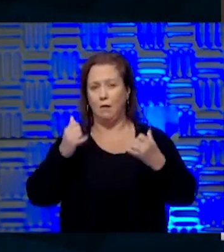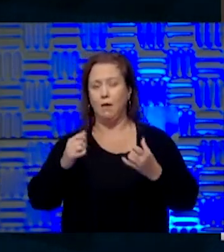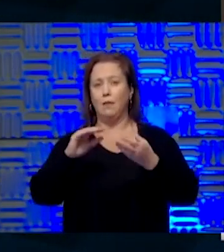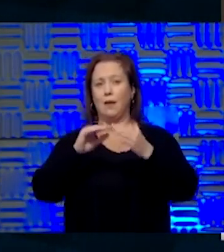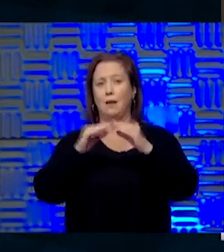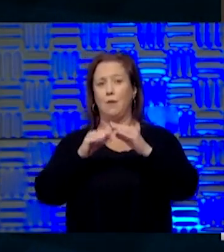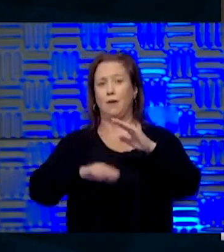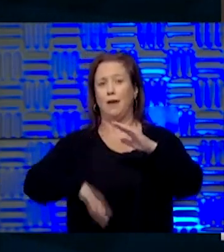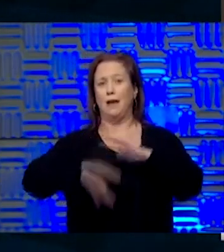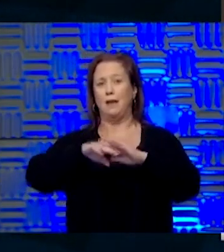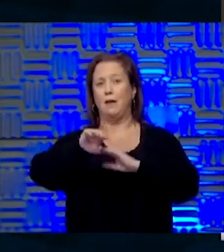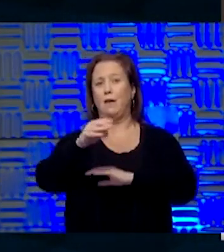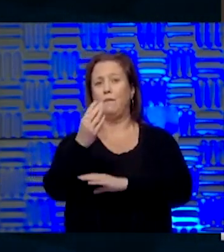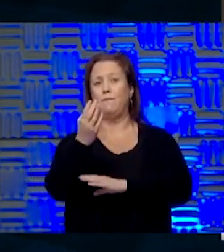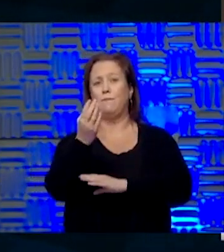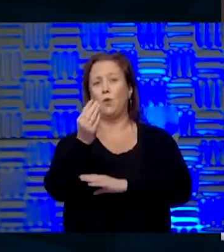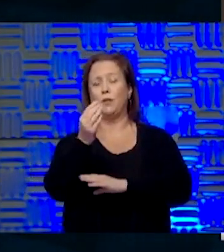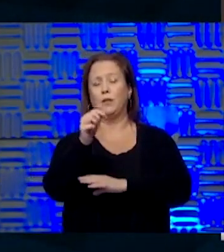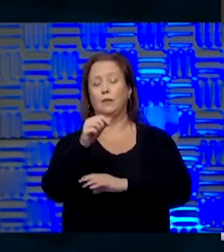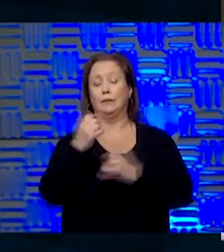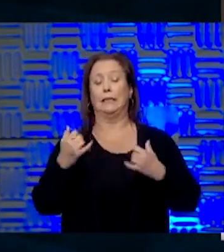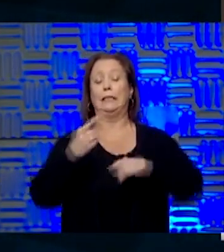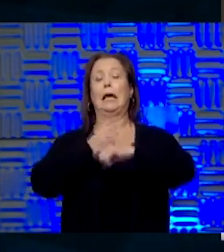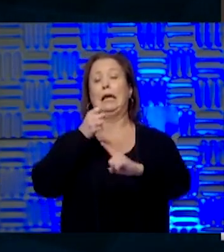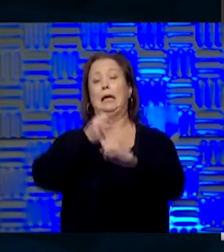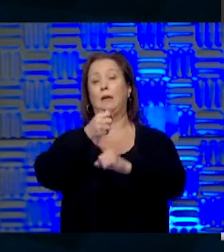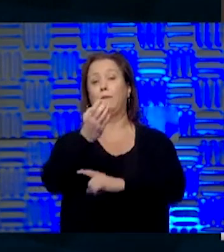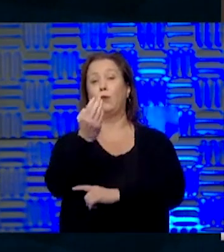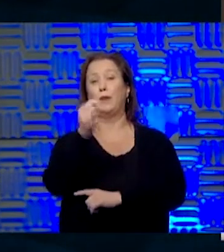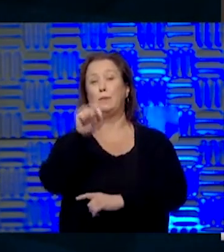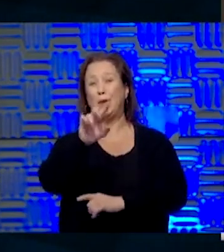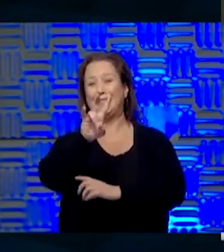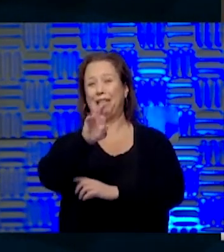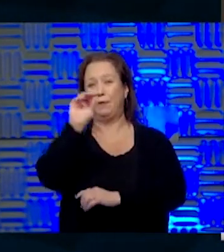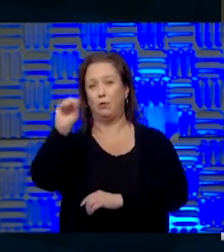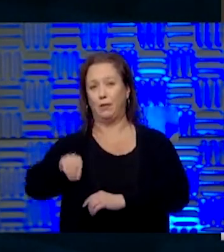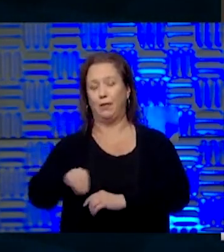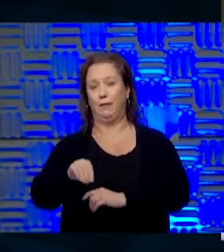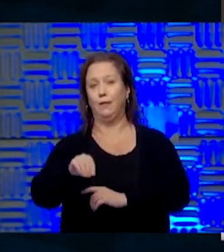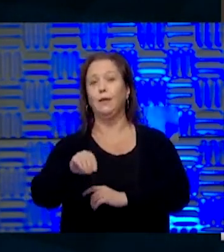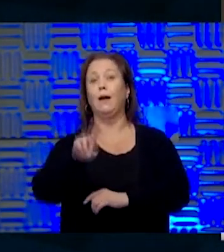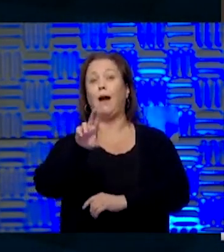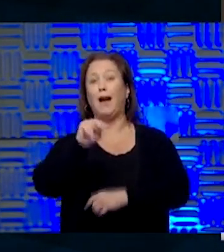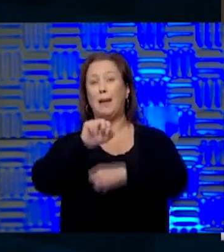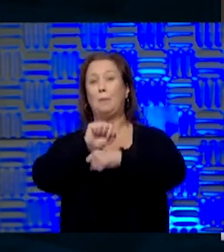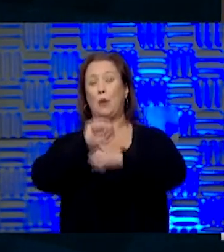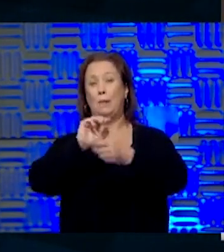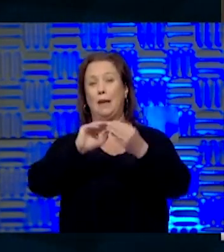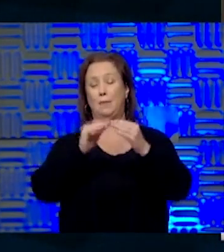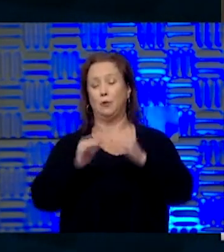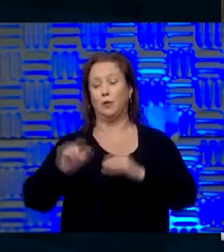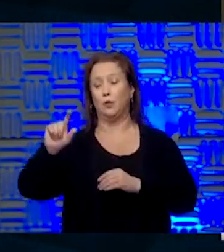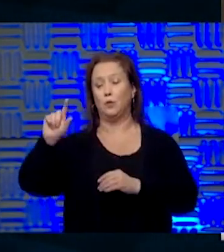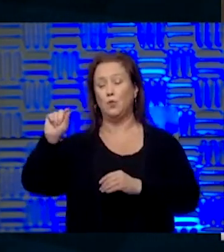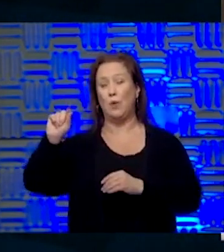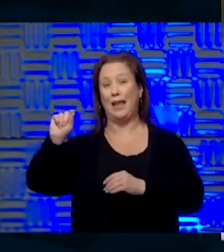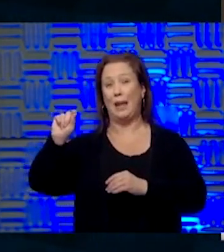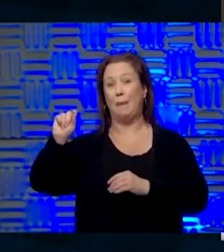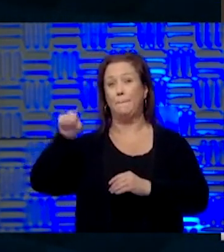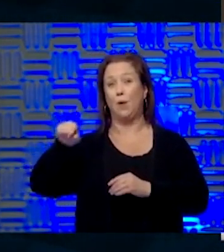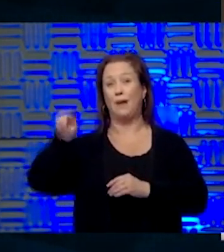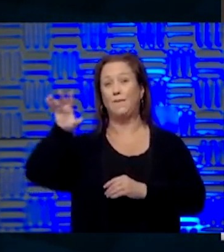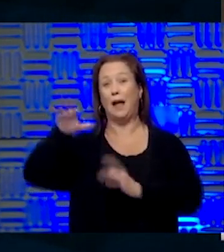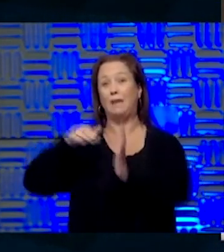hit 14.7% as announced this morning by the U.S. Department of Labor, and 20.5 million people